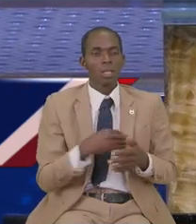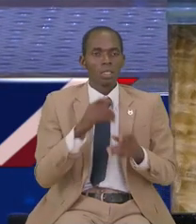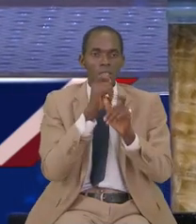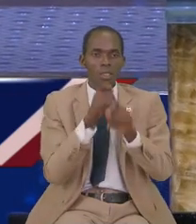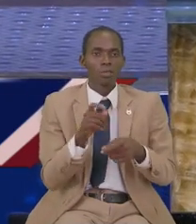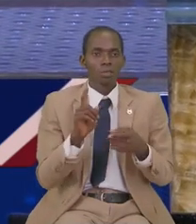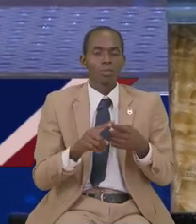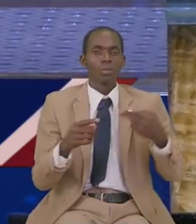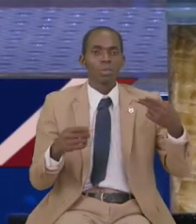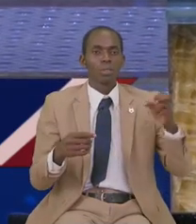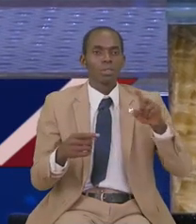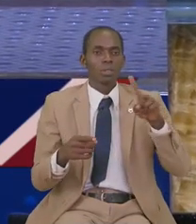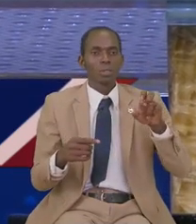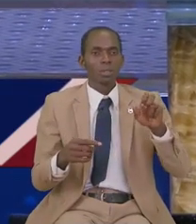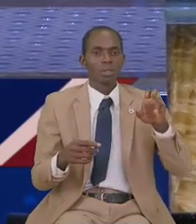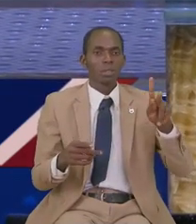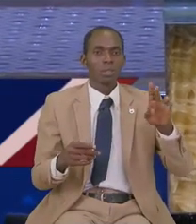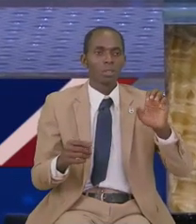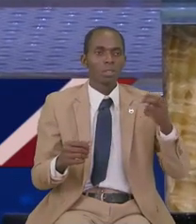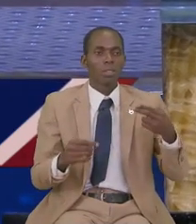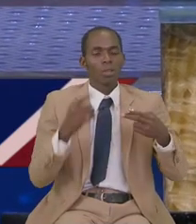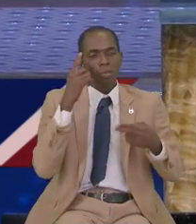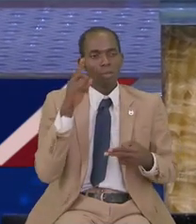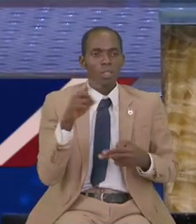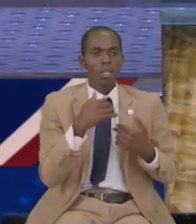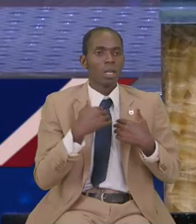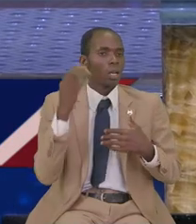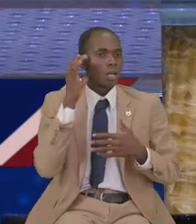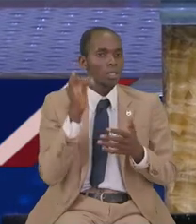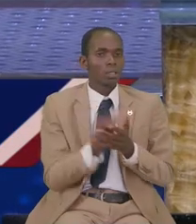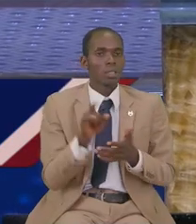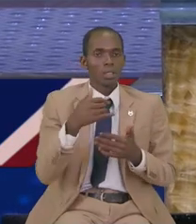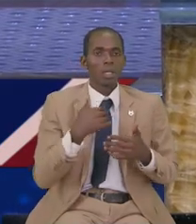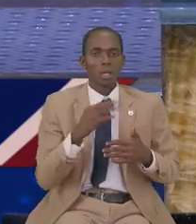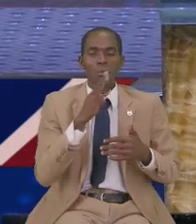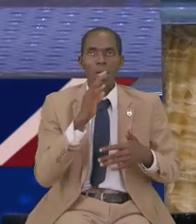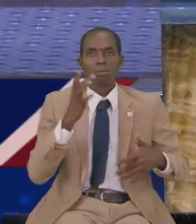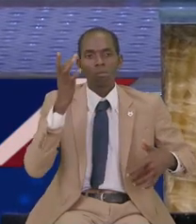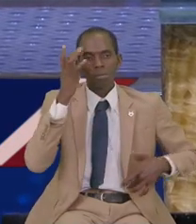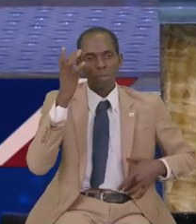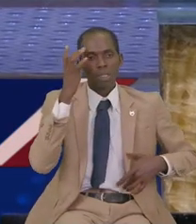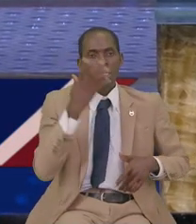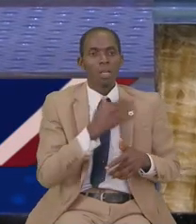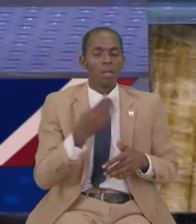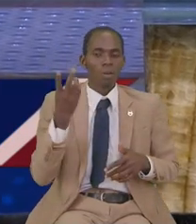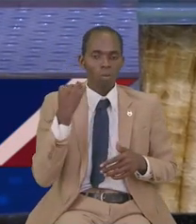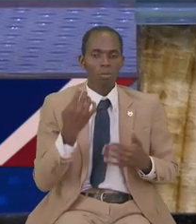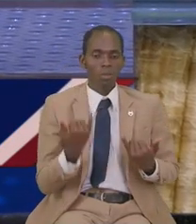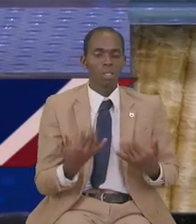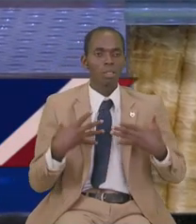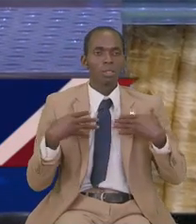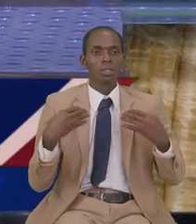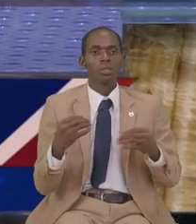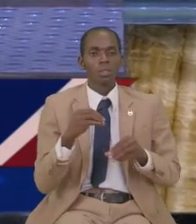to Hezekiah, for he had heard that he had been sick and was recovered. Look at